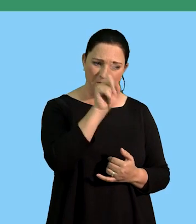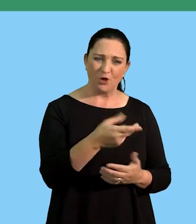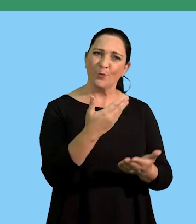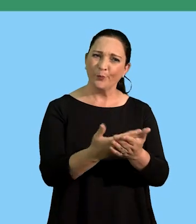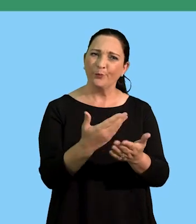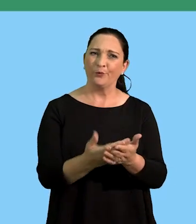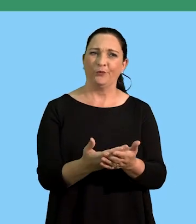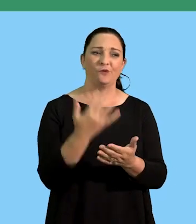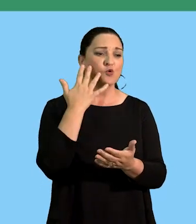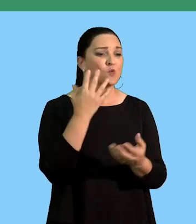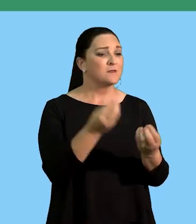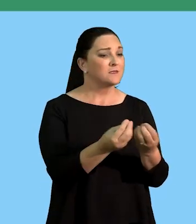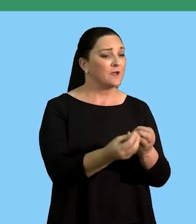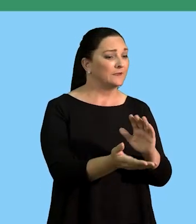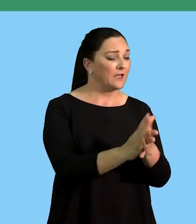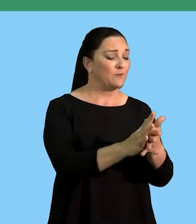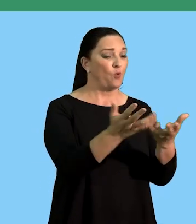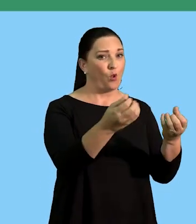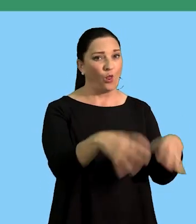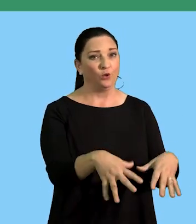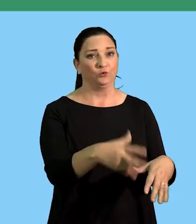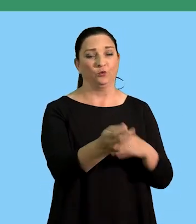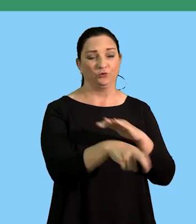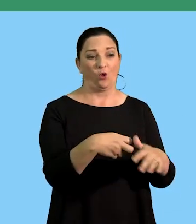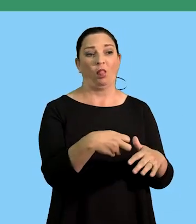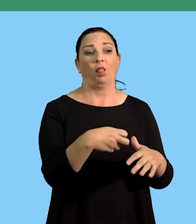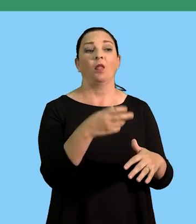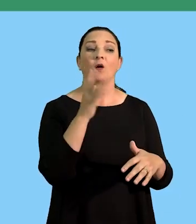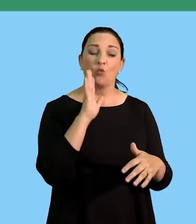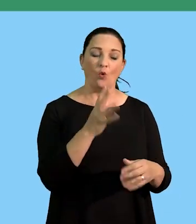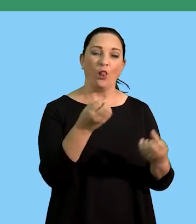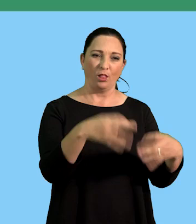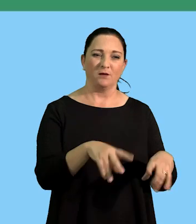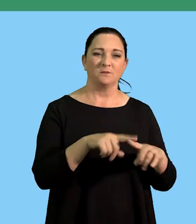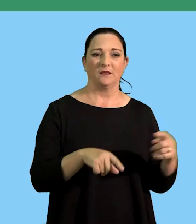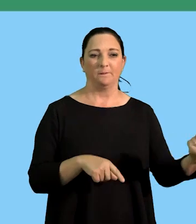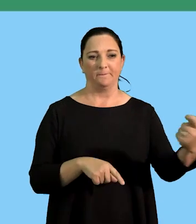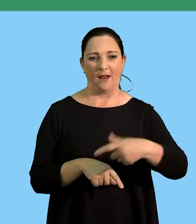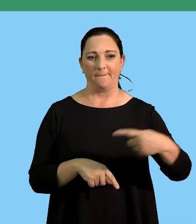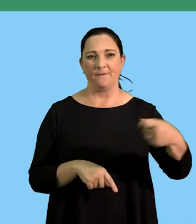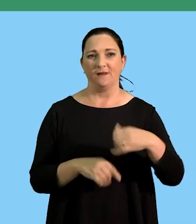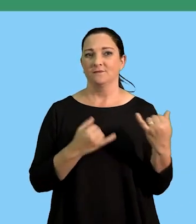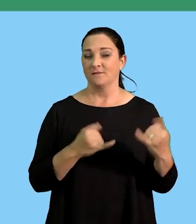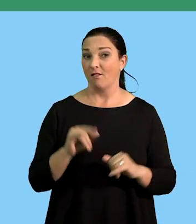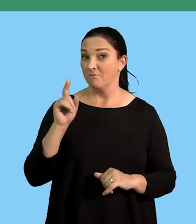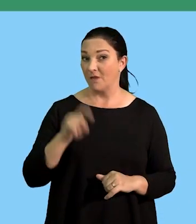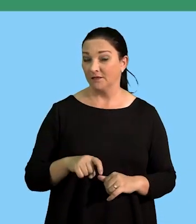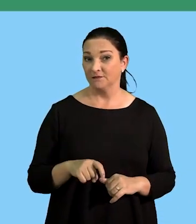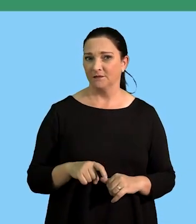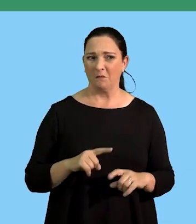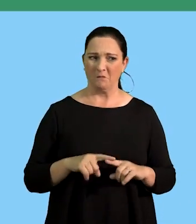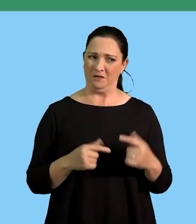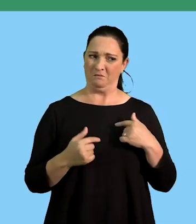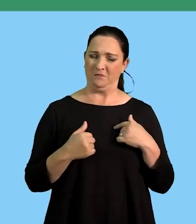loss if the insured object is damaged, lost, or seized. So if it is stolen, I'll still have to pay, which will be a financial loss because I'm